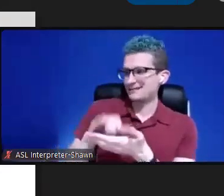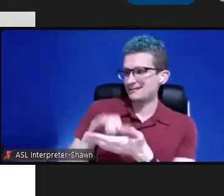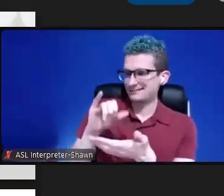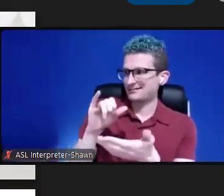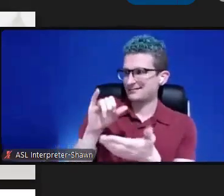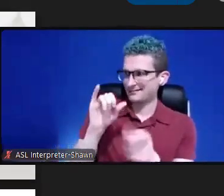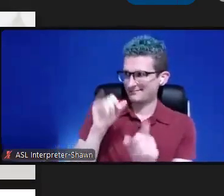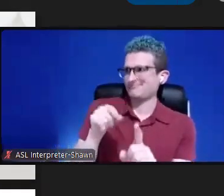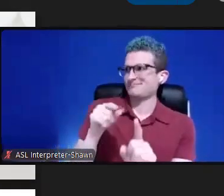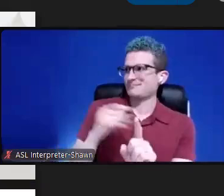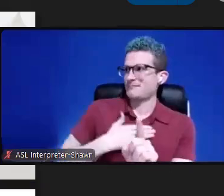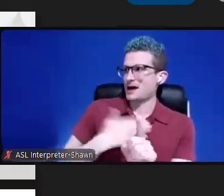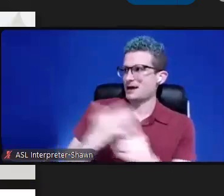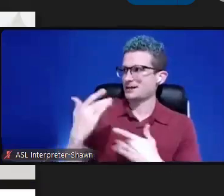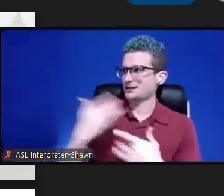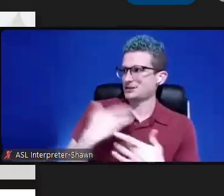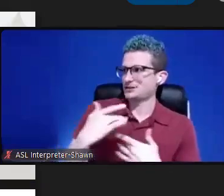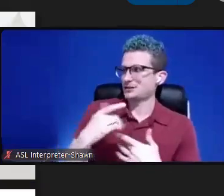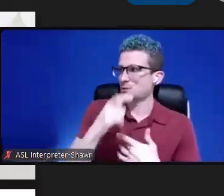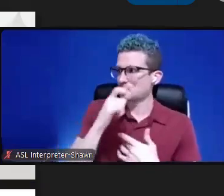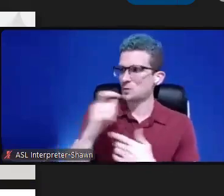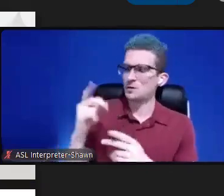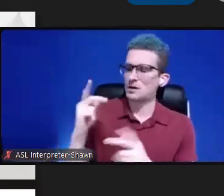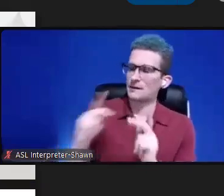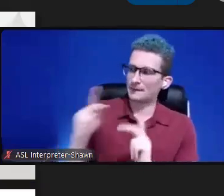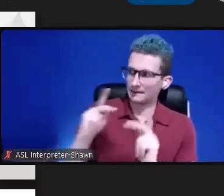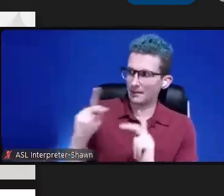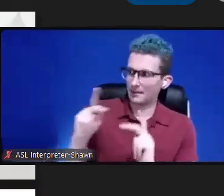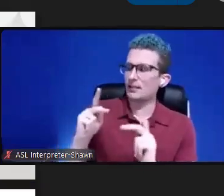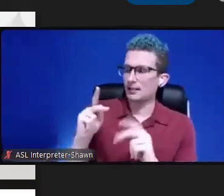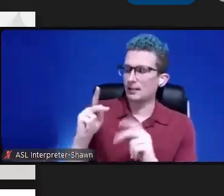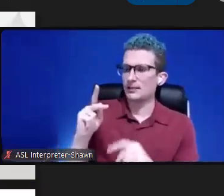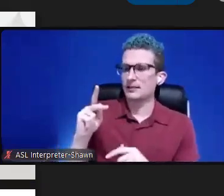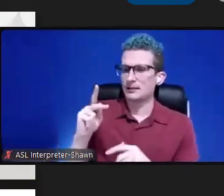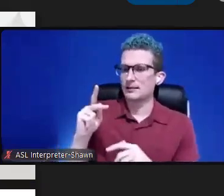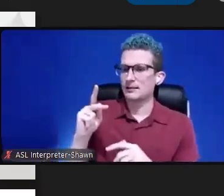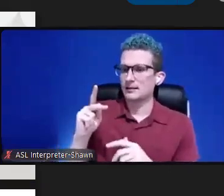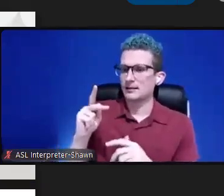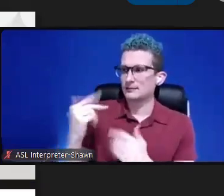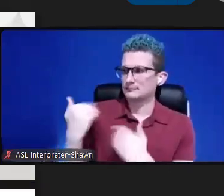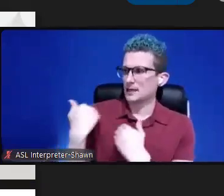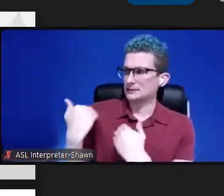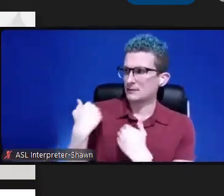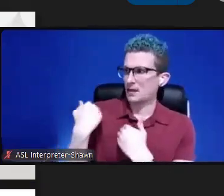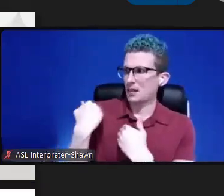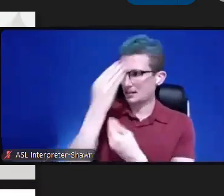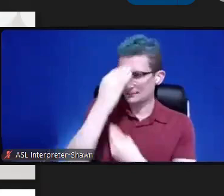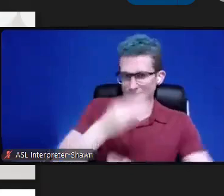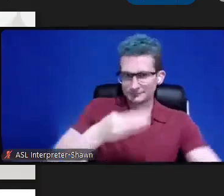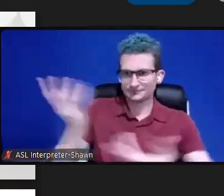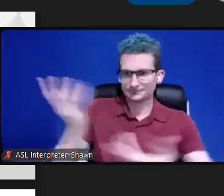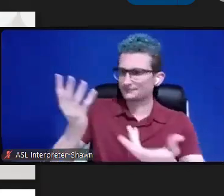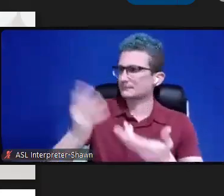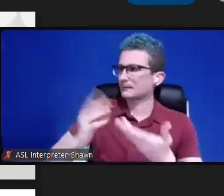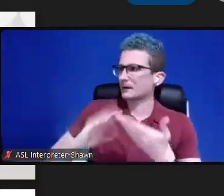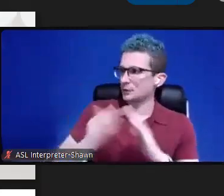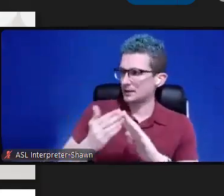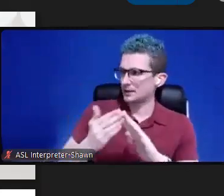are the people uh tasked with getting that out to these communities?